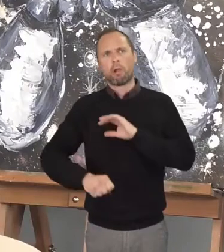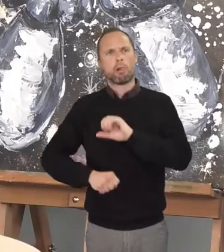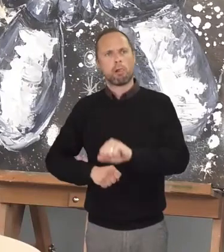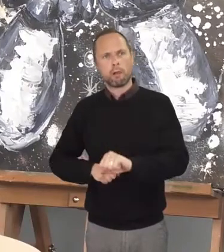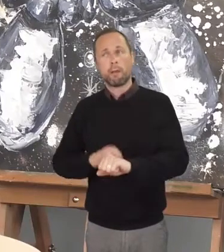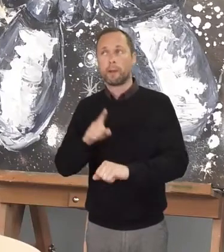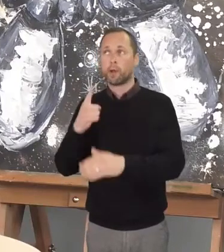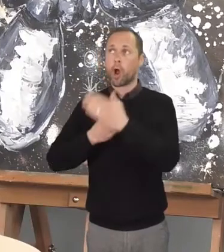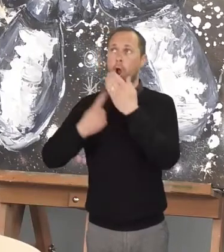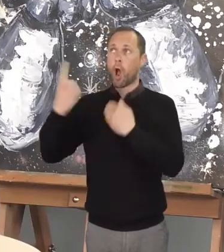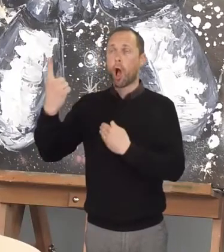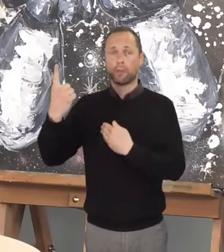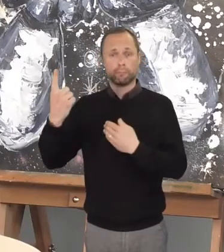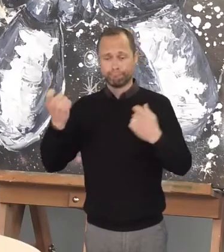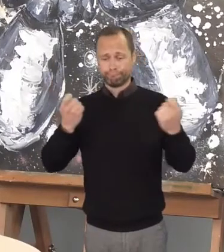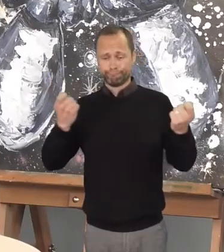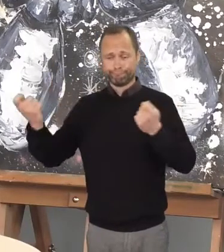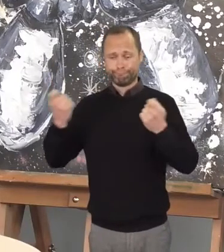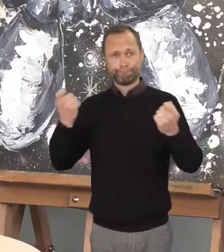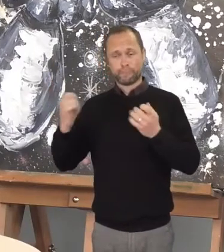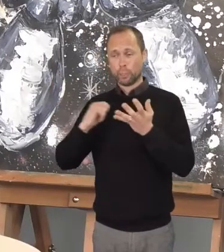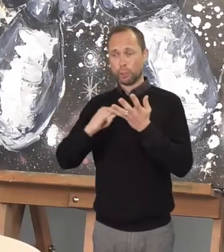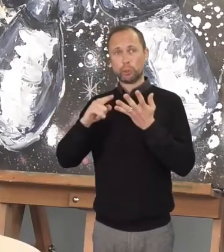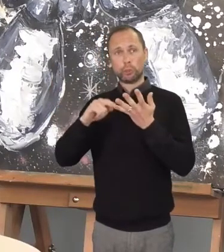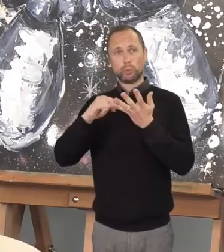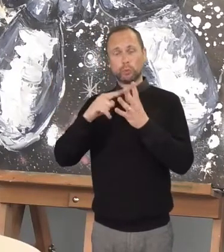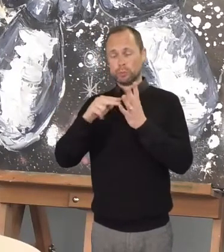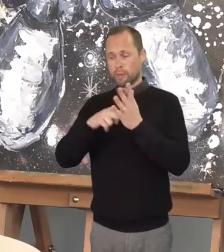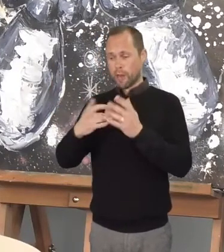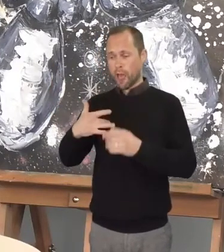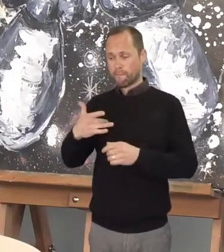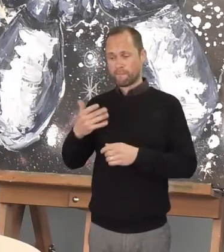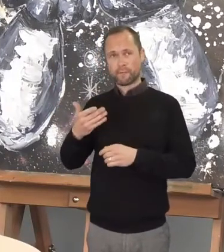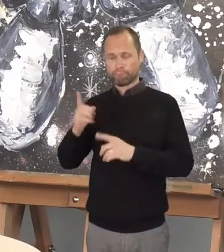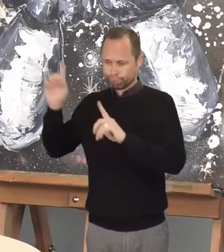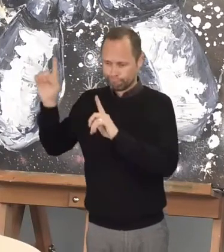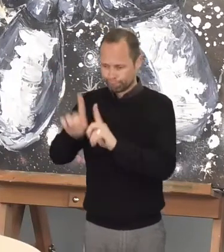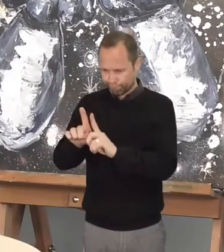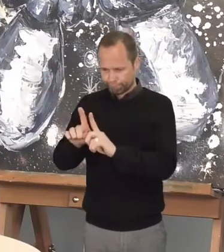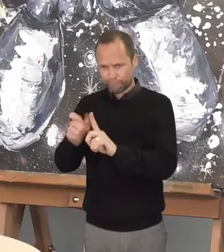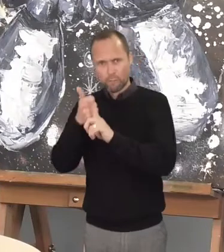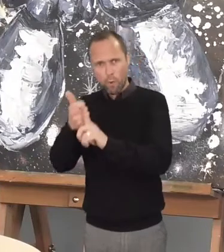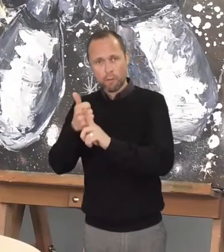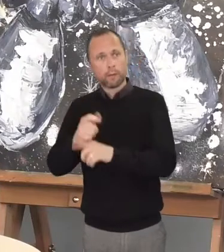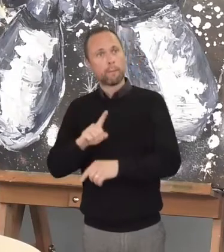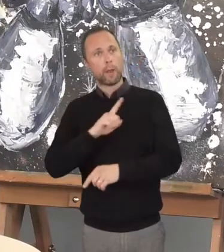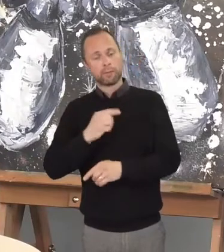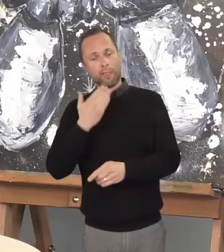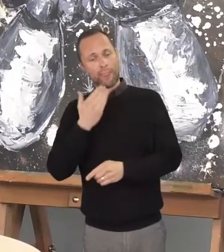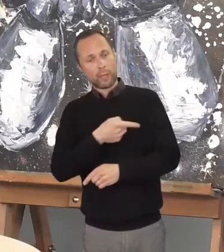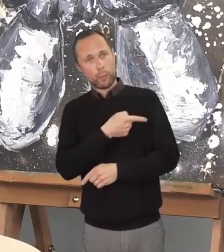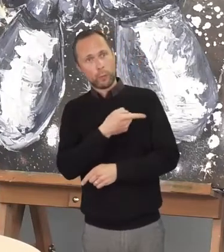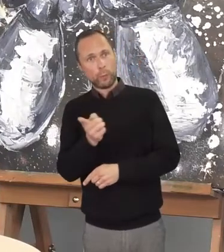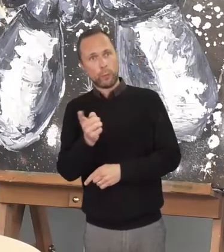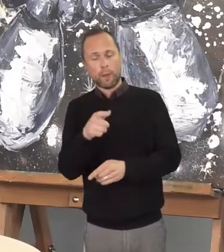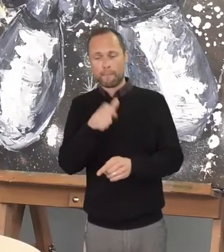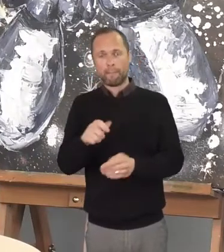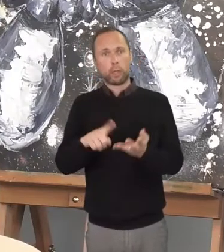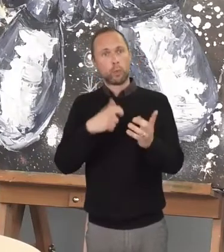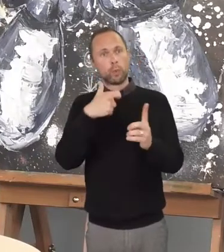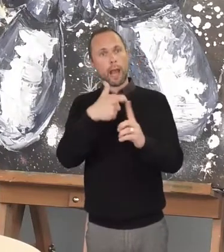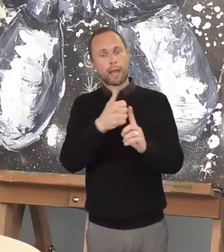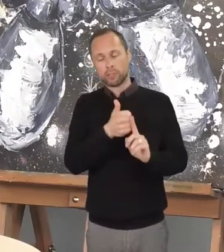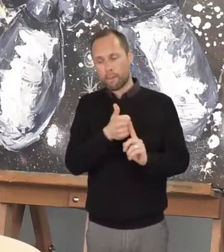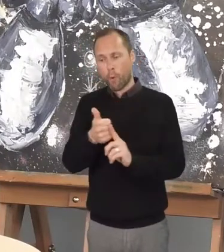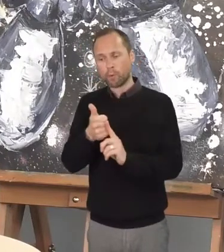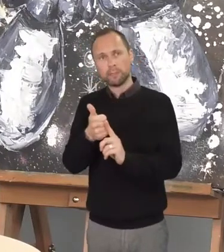Well, God just had his hands all over Susan's life because thanks to supporters like yourself in the UK, standing with Christian